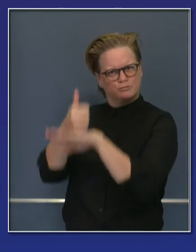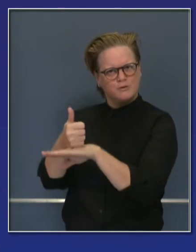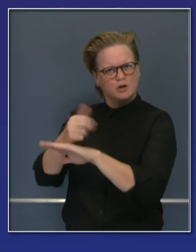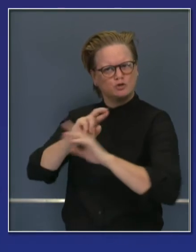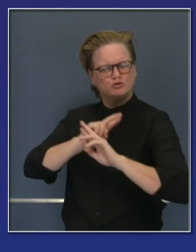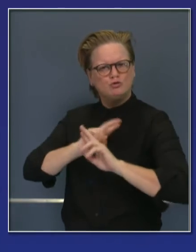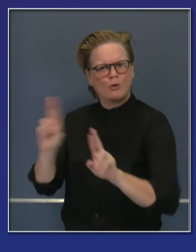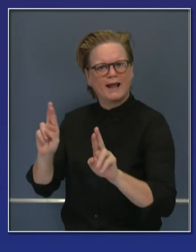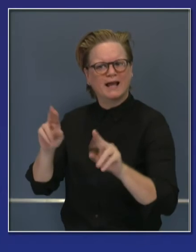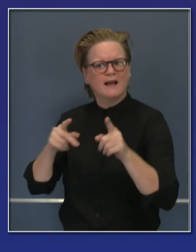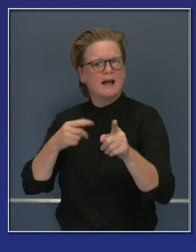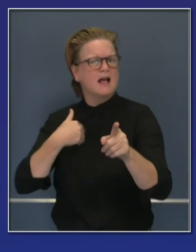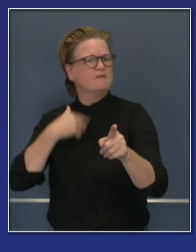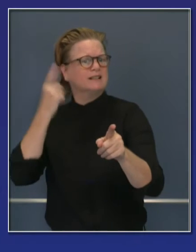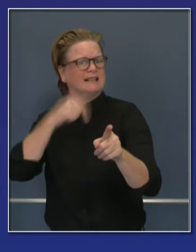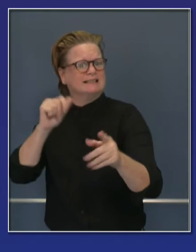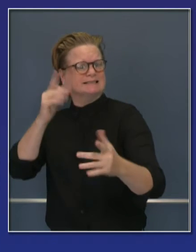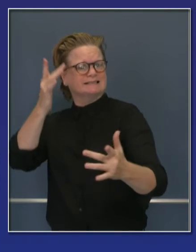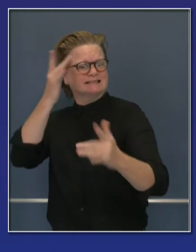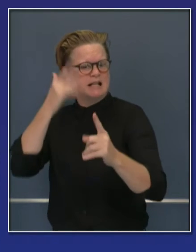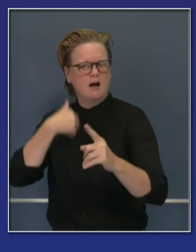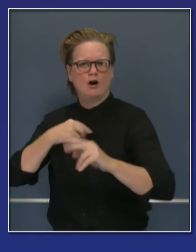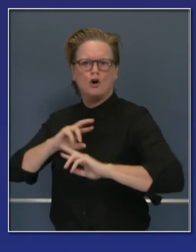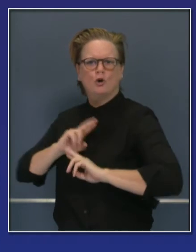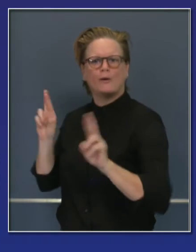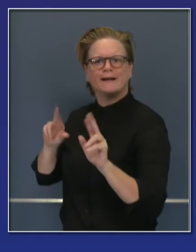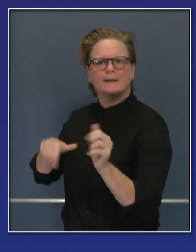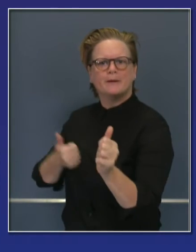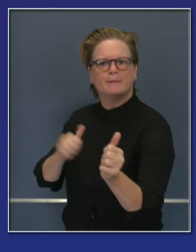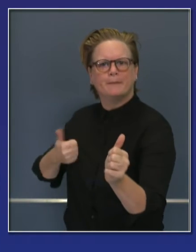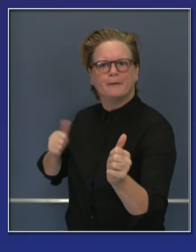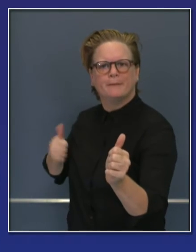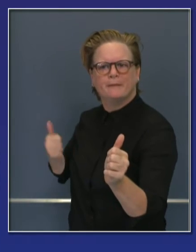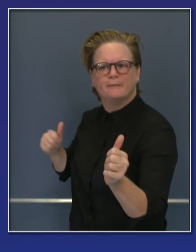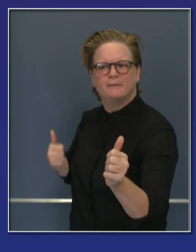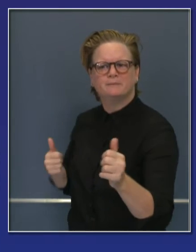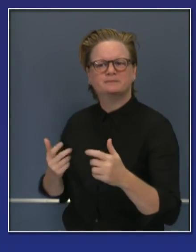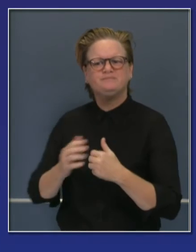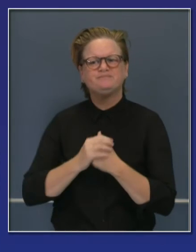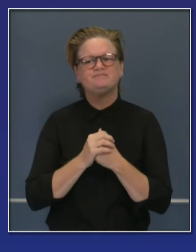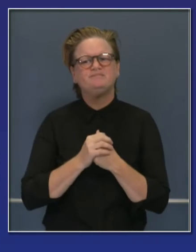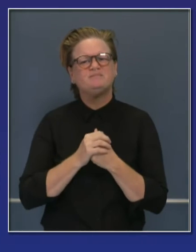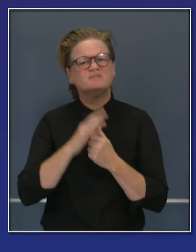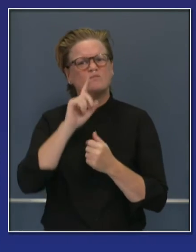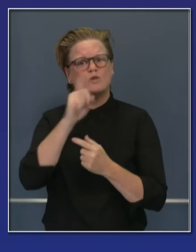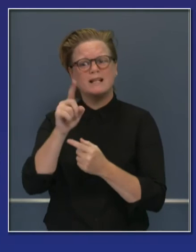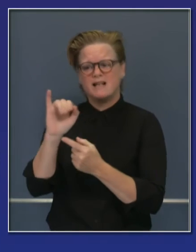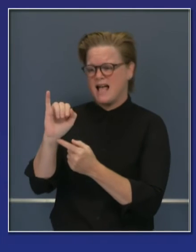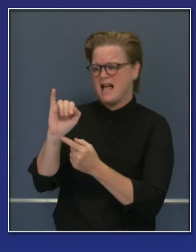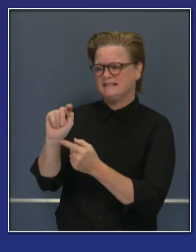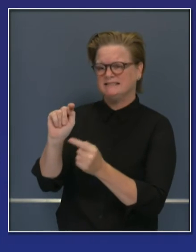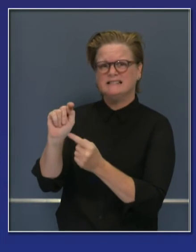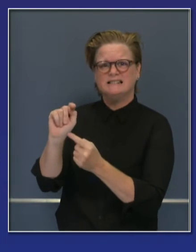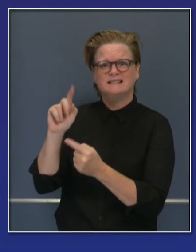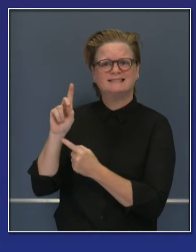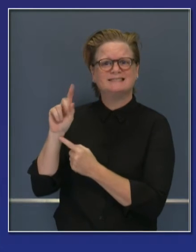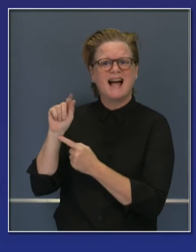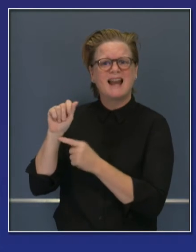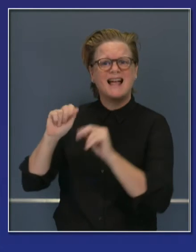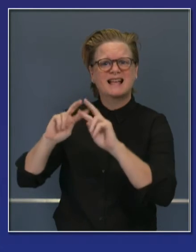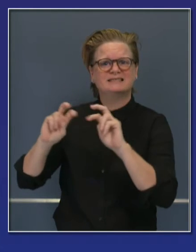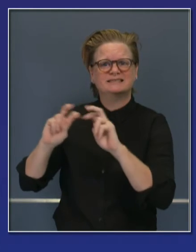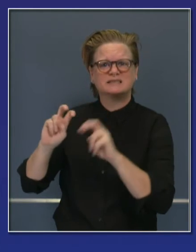next year's budget. But the issue of IT and data management is critical. And I'll just end on this and pass it over to Dr.